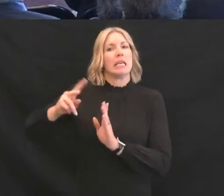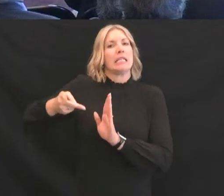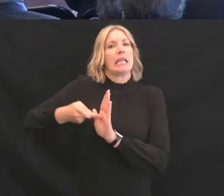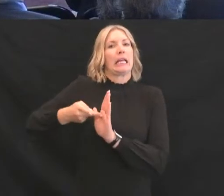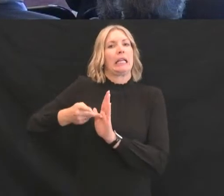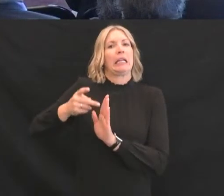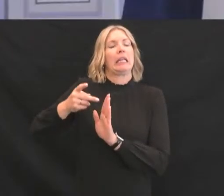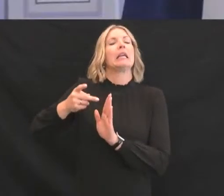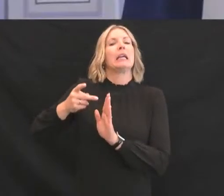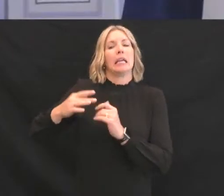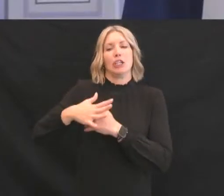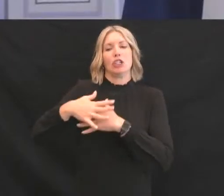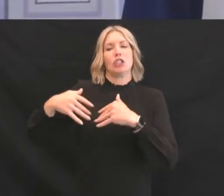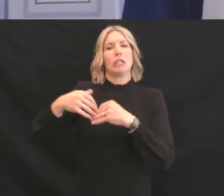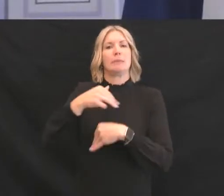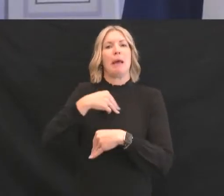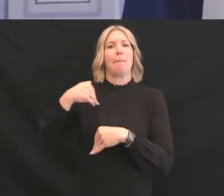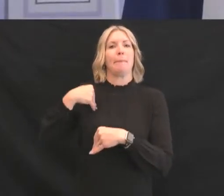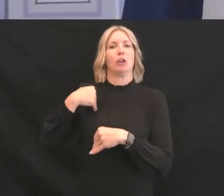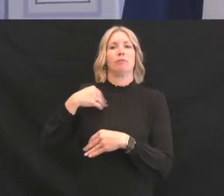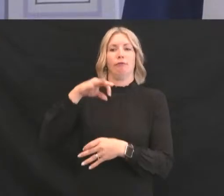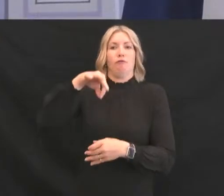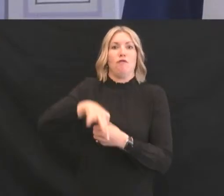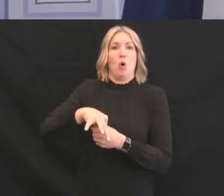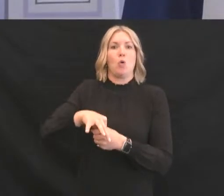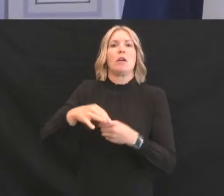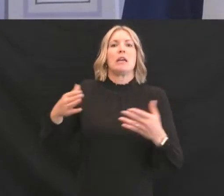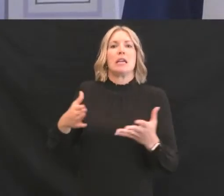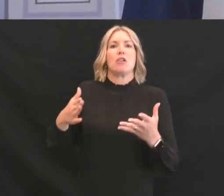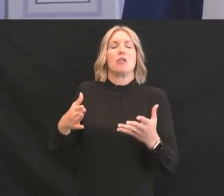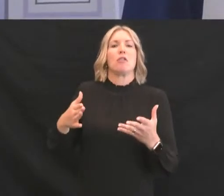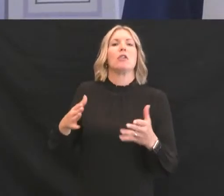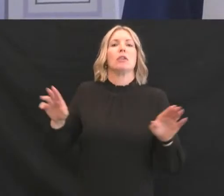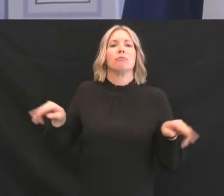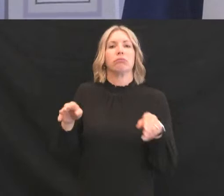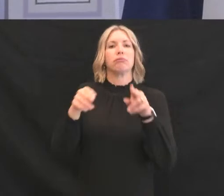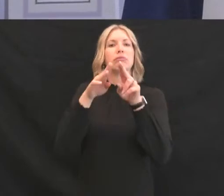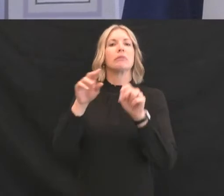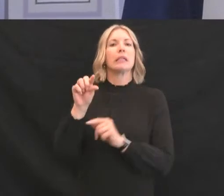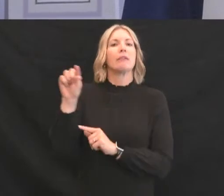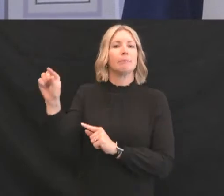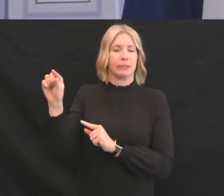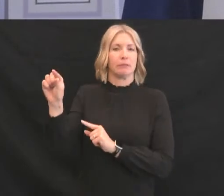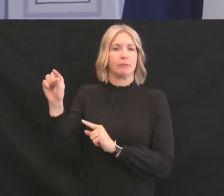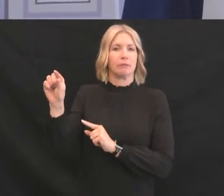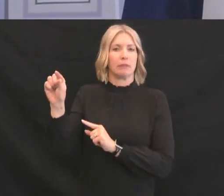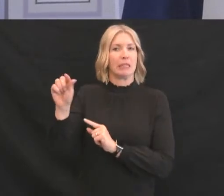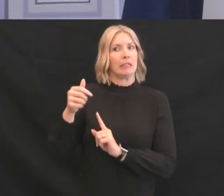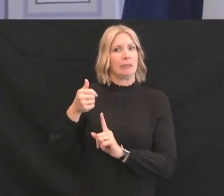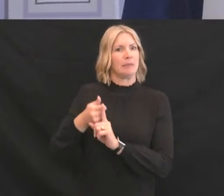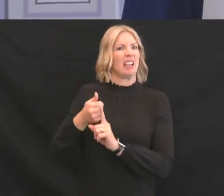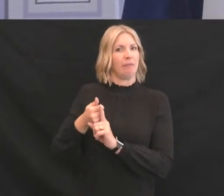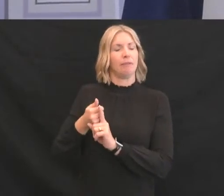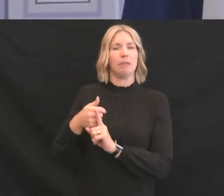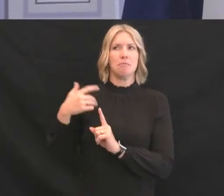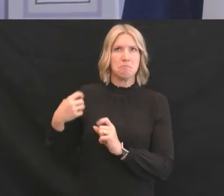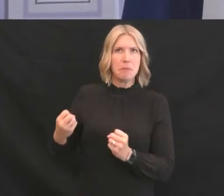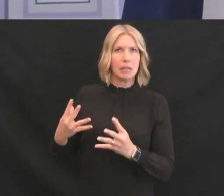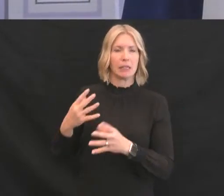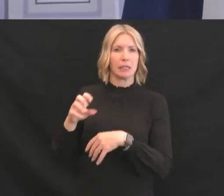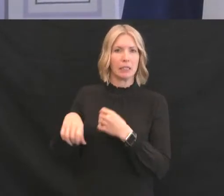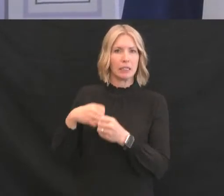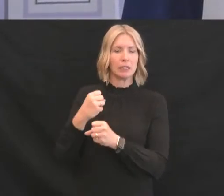Assembly and made history as the first Labradorian to serve in cabinet. He spent more than 30